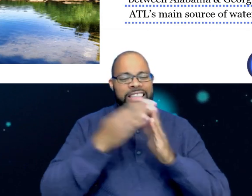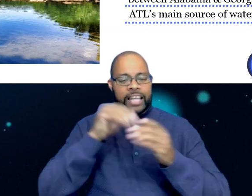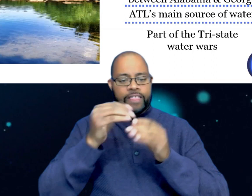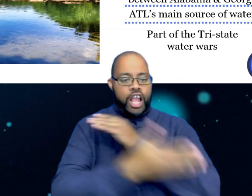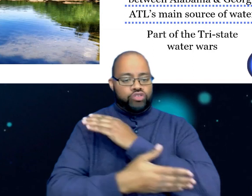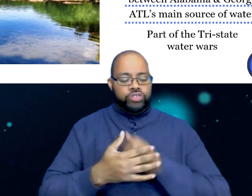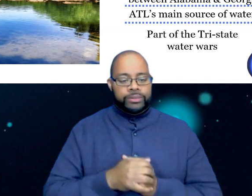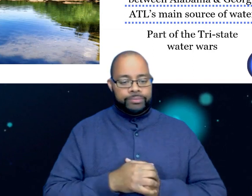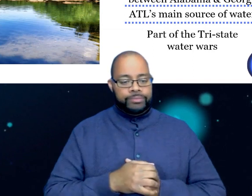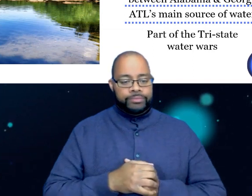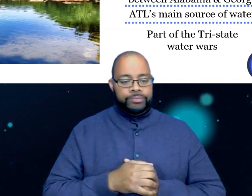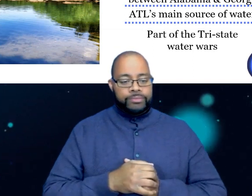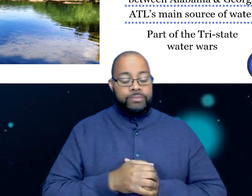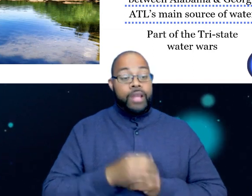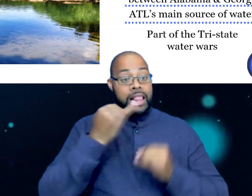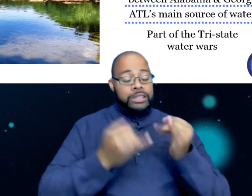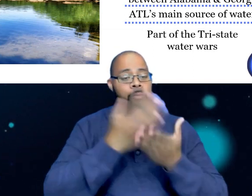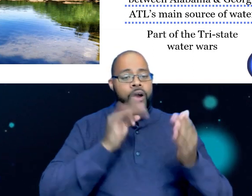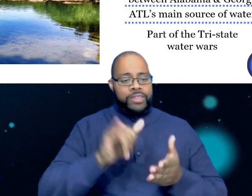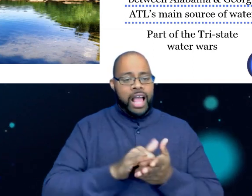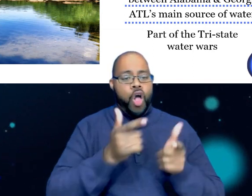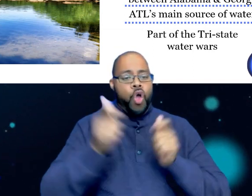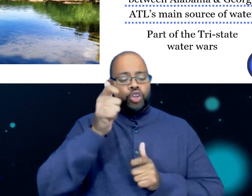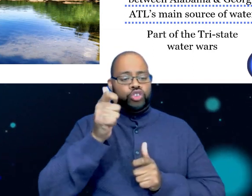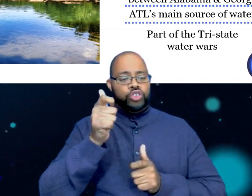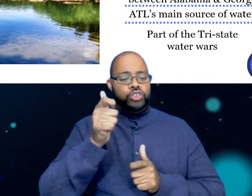country. Lastly, it's part of the larger